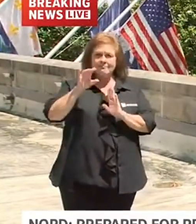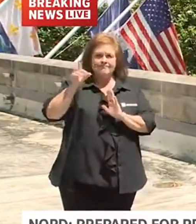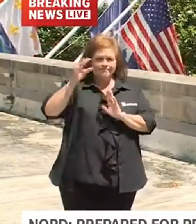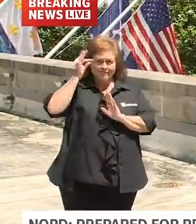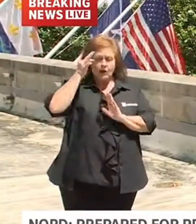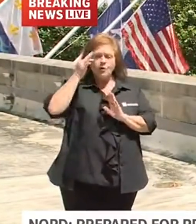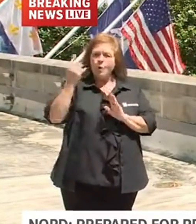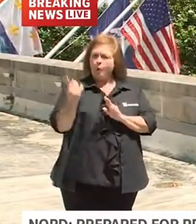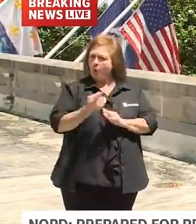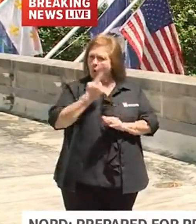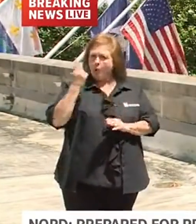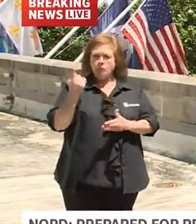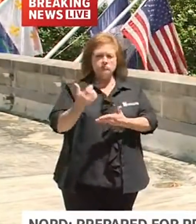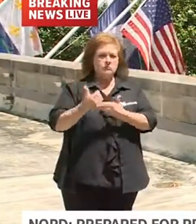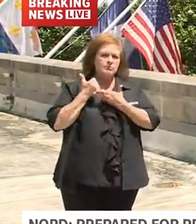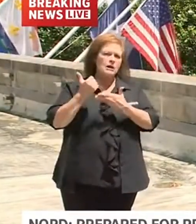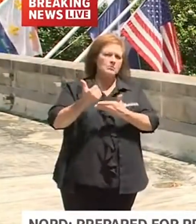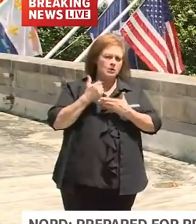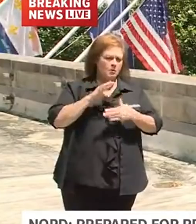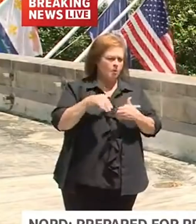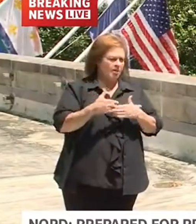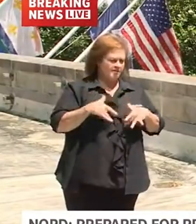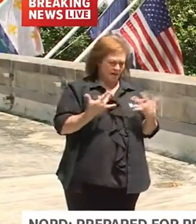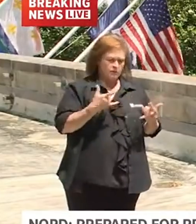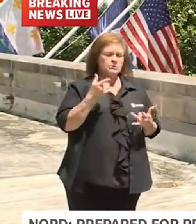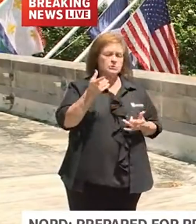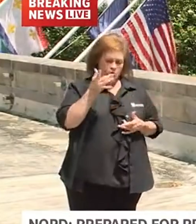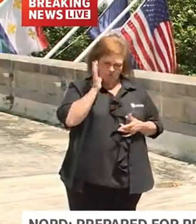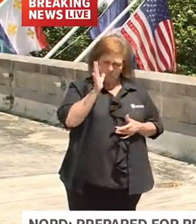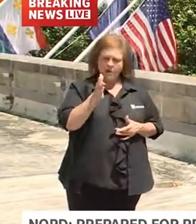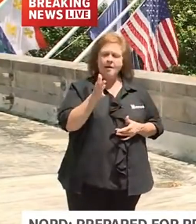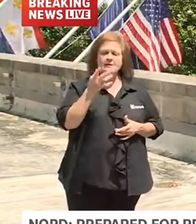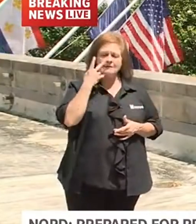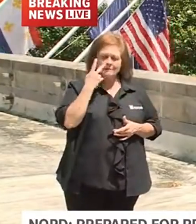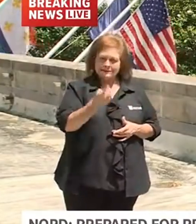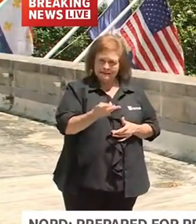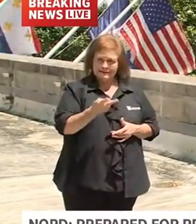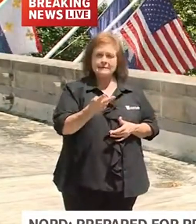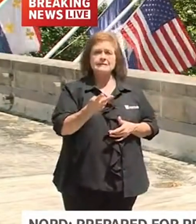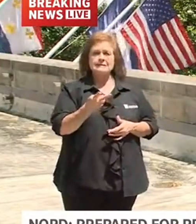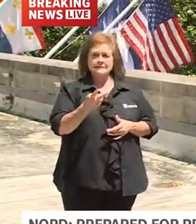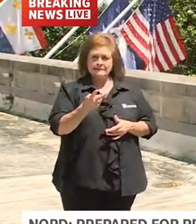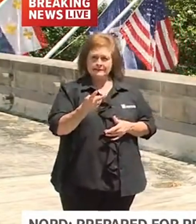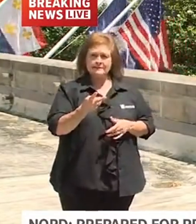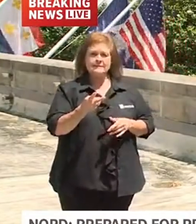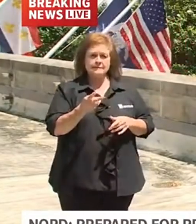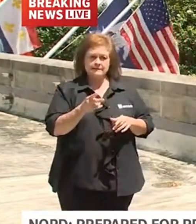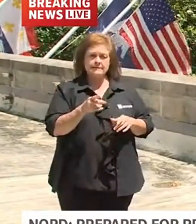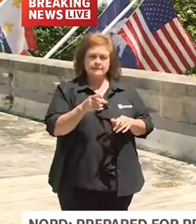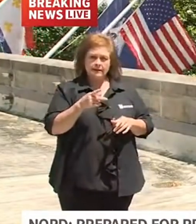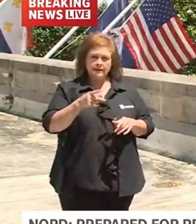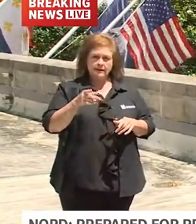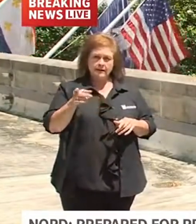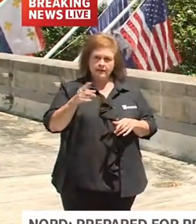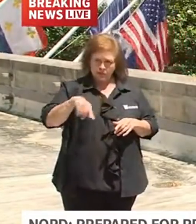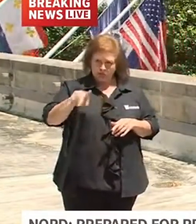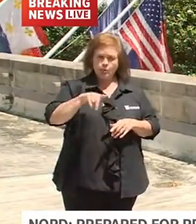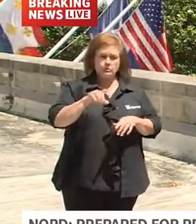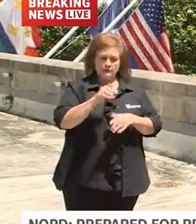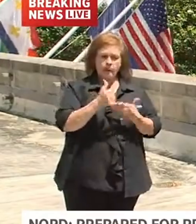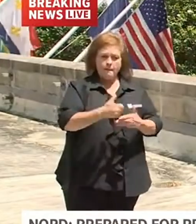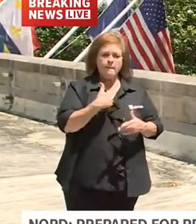on the ground with us at every event. So yes, you will see our partners, you may very well see our partners out there with us.